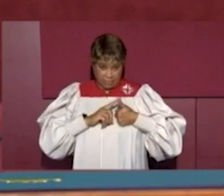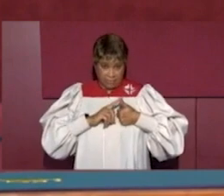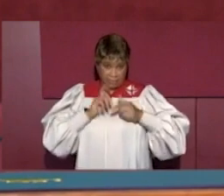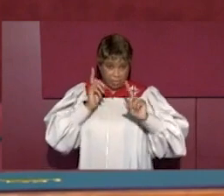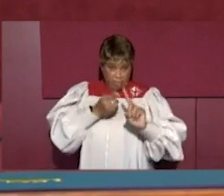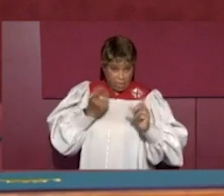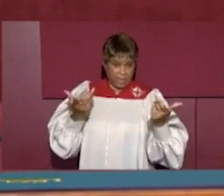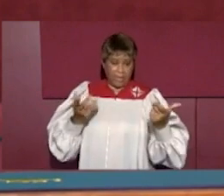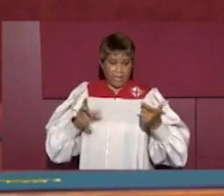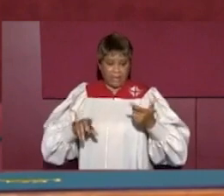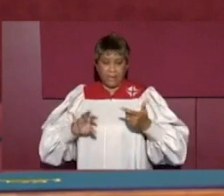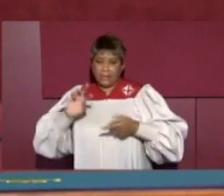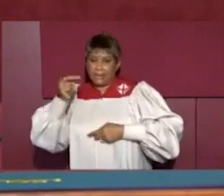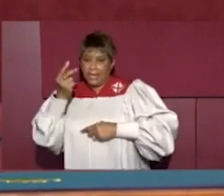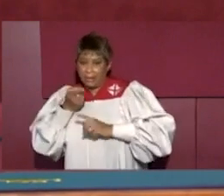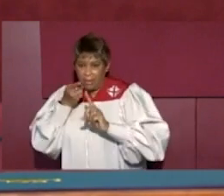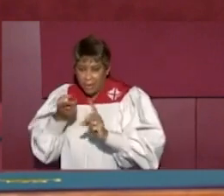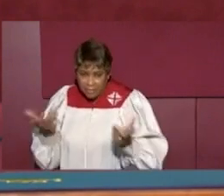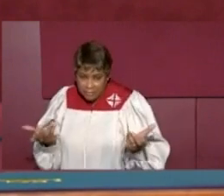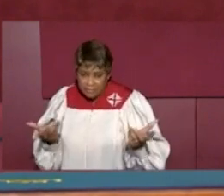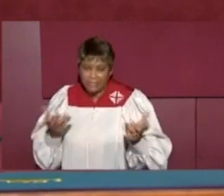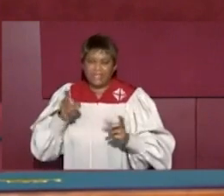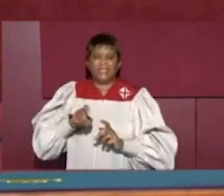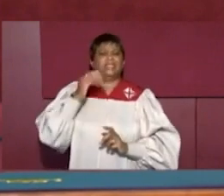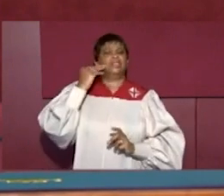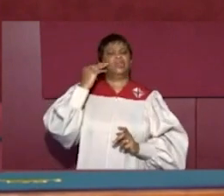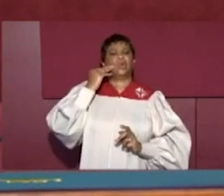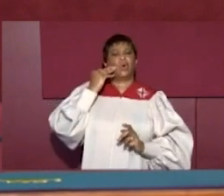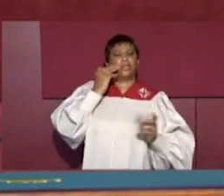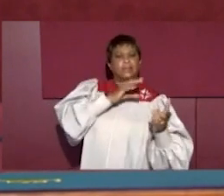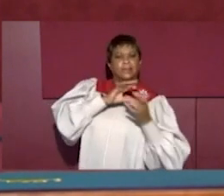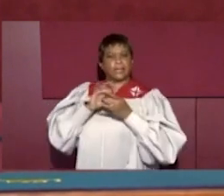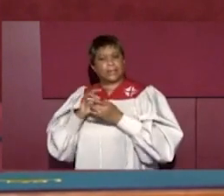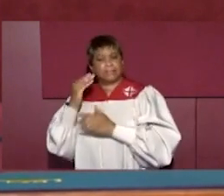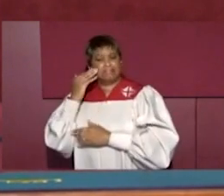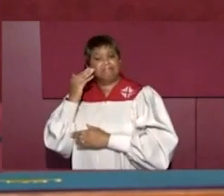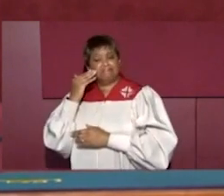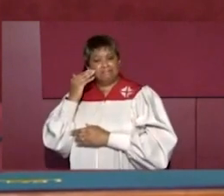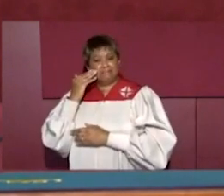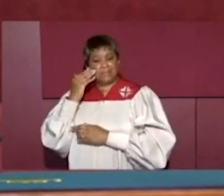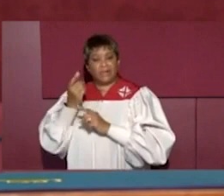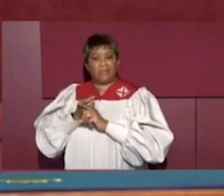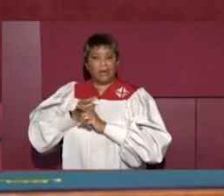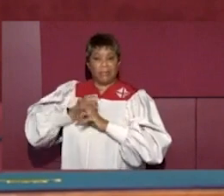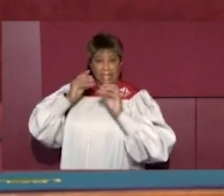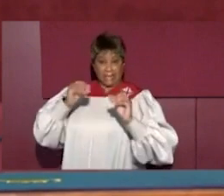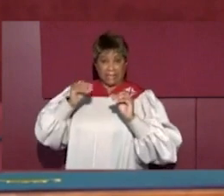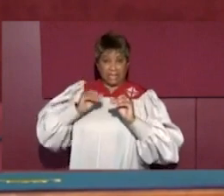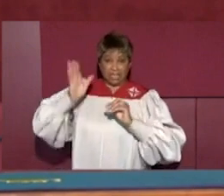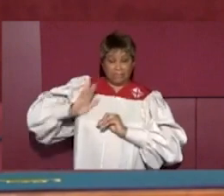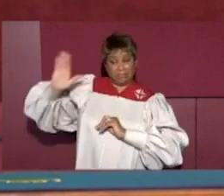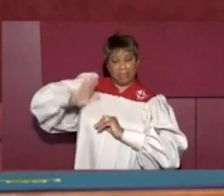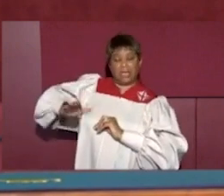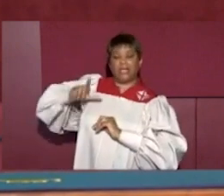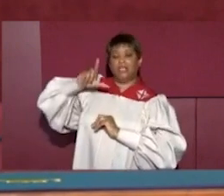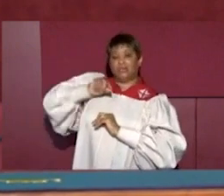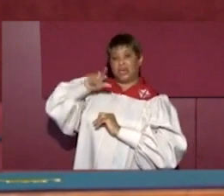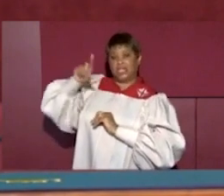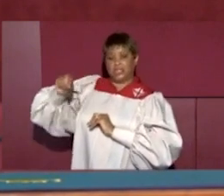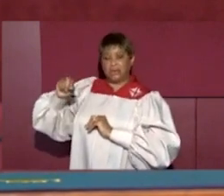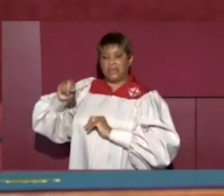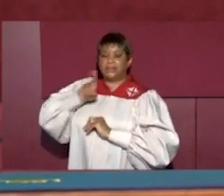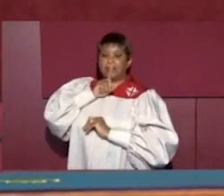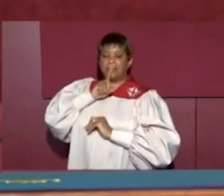two, you need to know that this is connecting knowledge from a teaching I did in 2020 on how